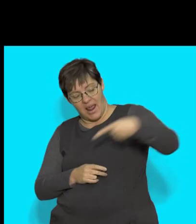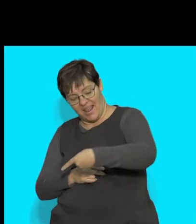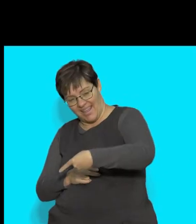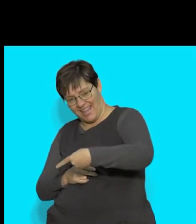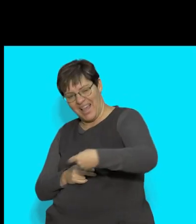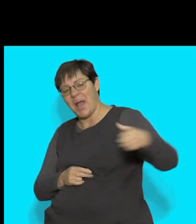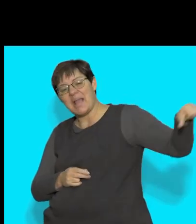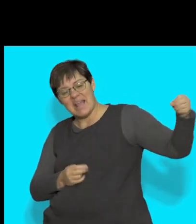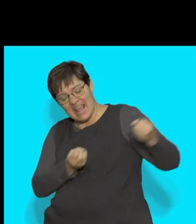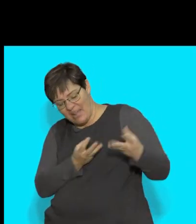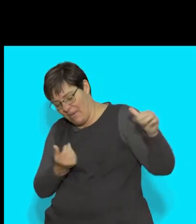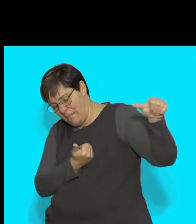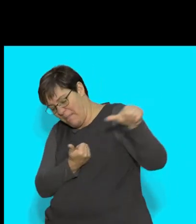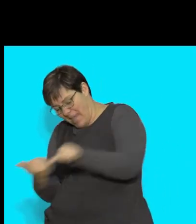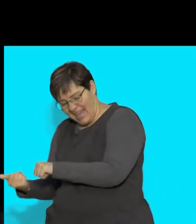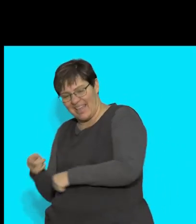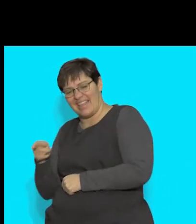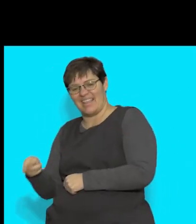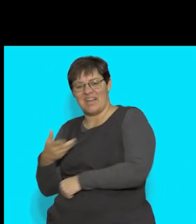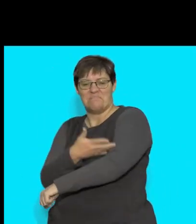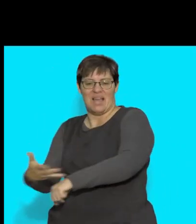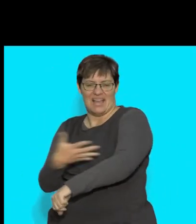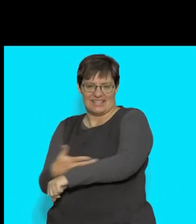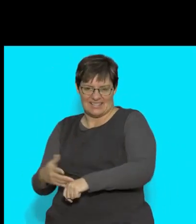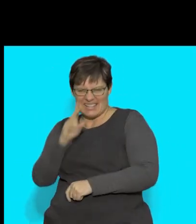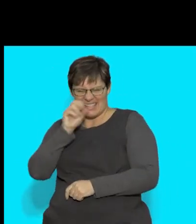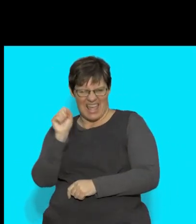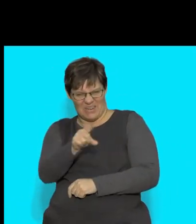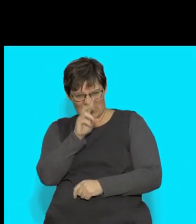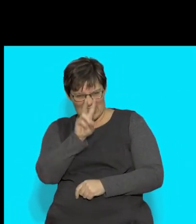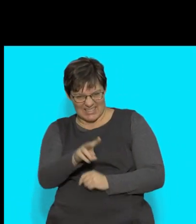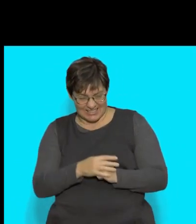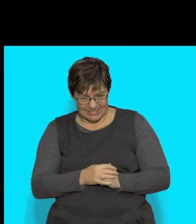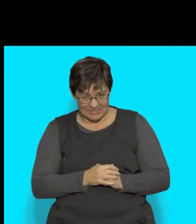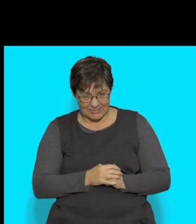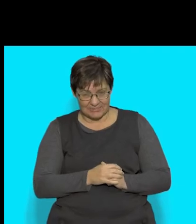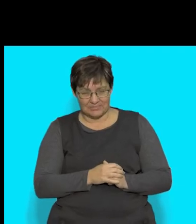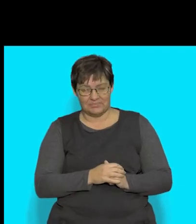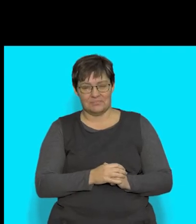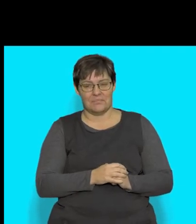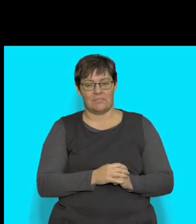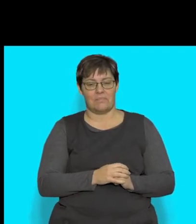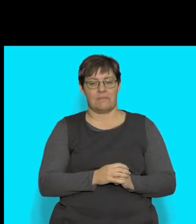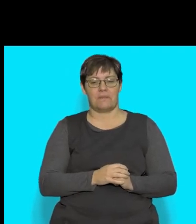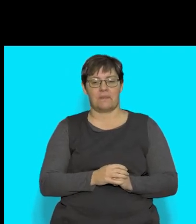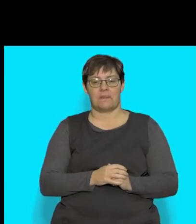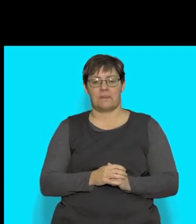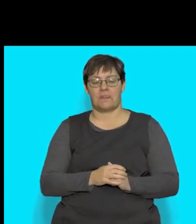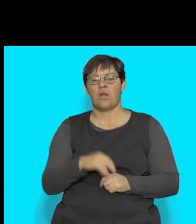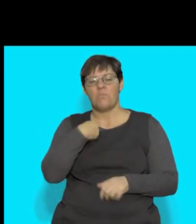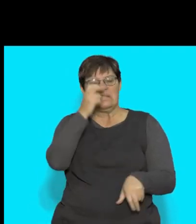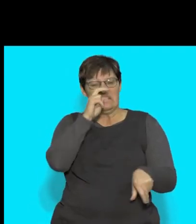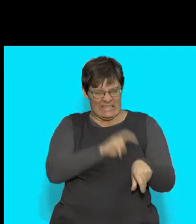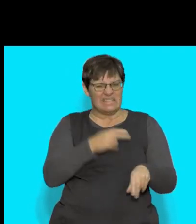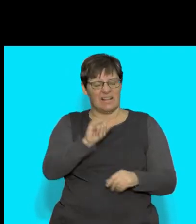reabsorption entail? It entailed everything that I still needed. Okay. Needed. It